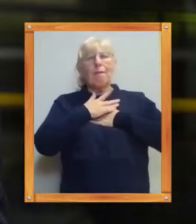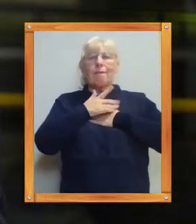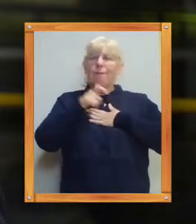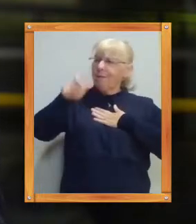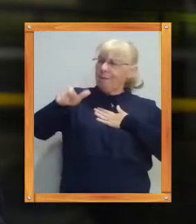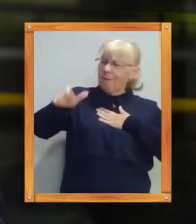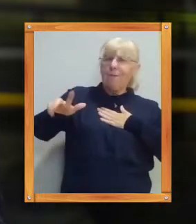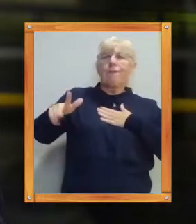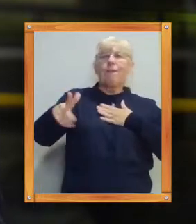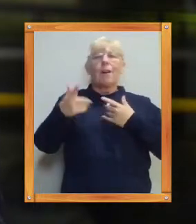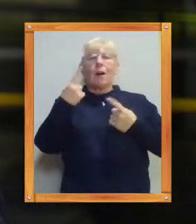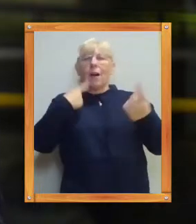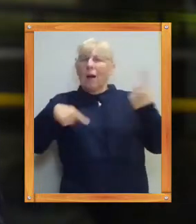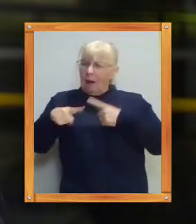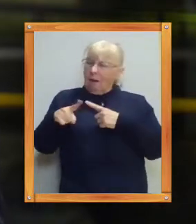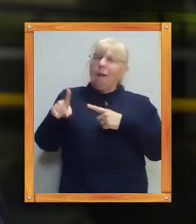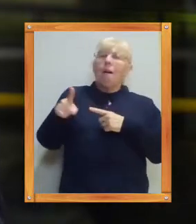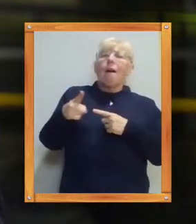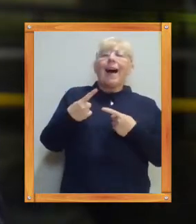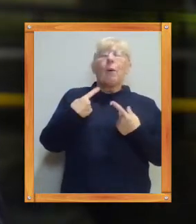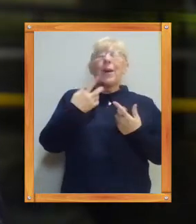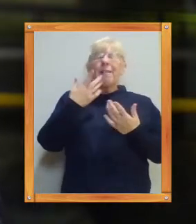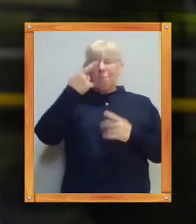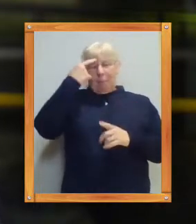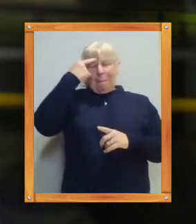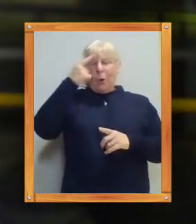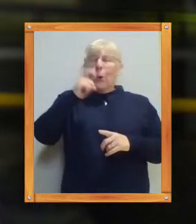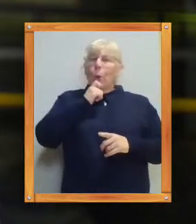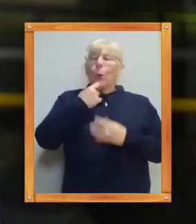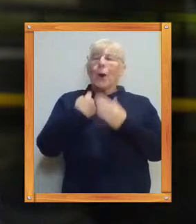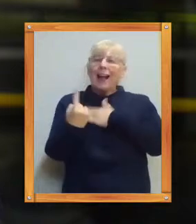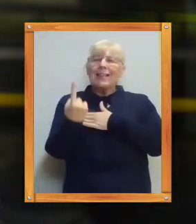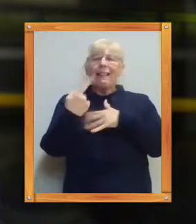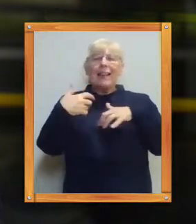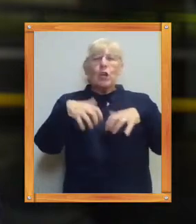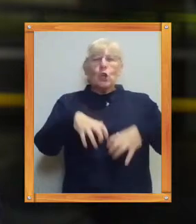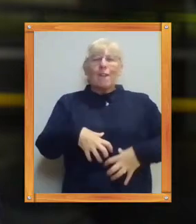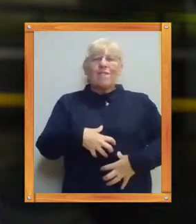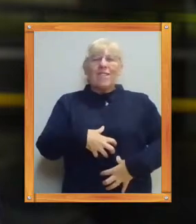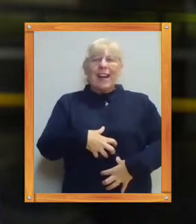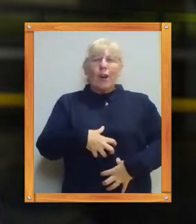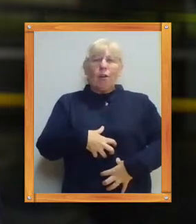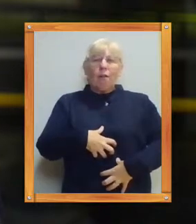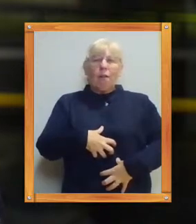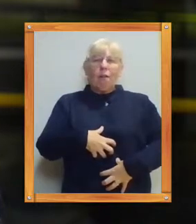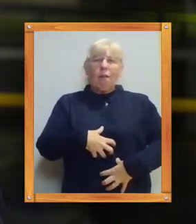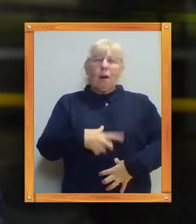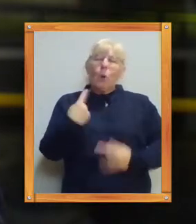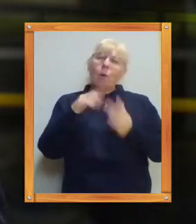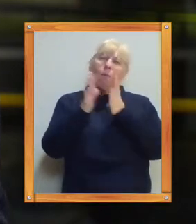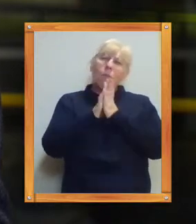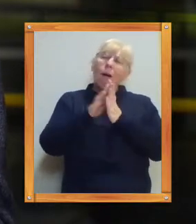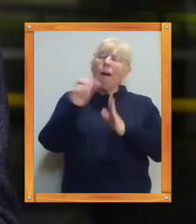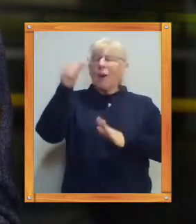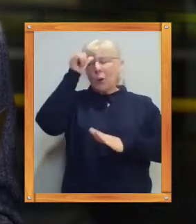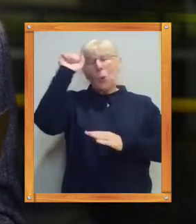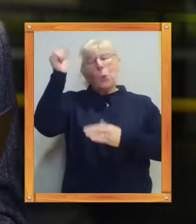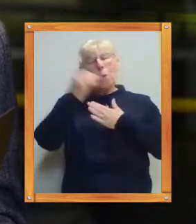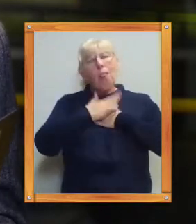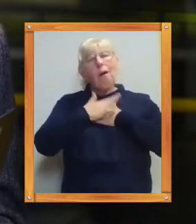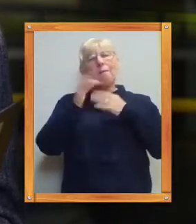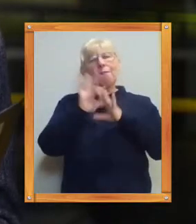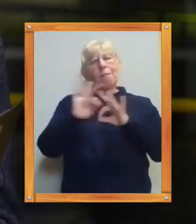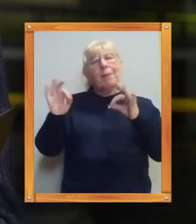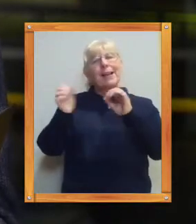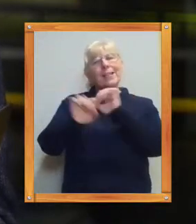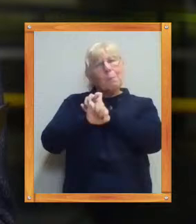and fear. May they know your love, your peace, and your protection. Enable us all in this season